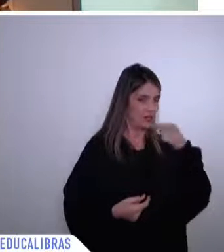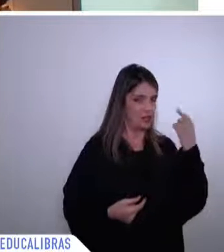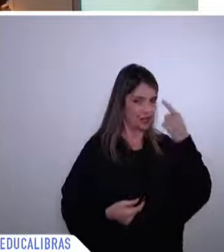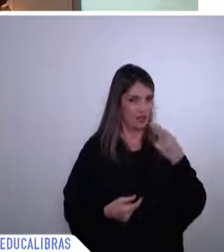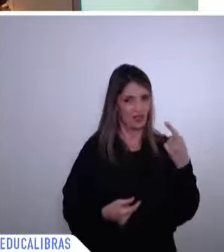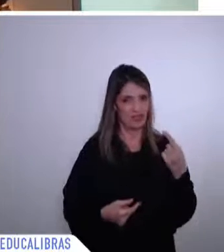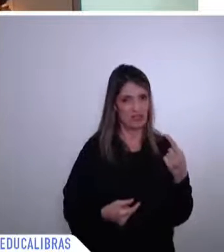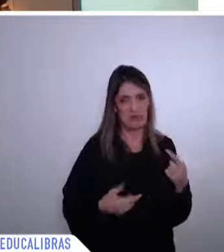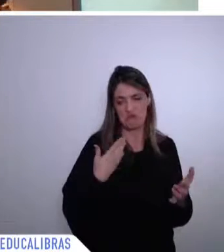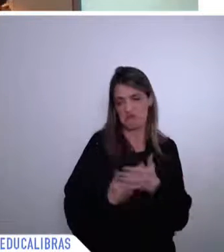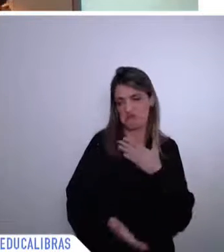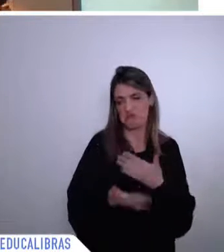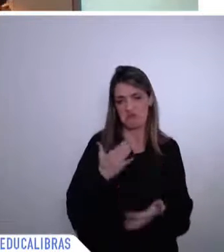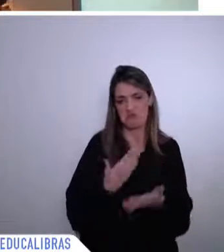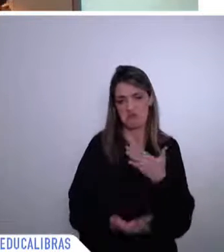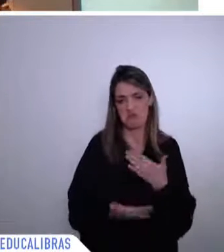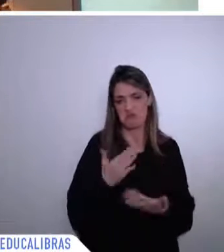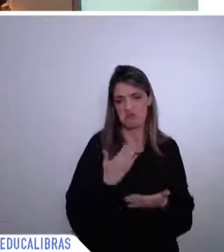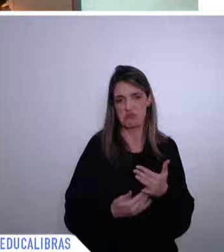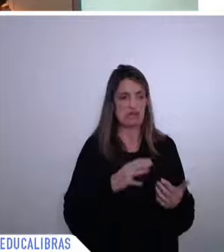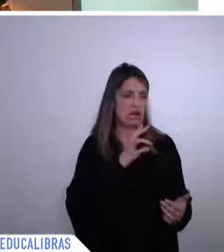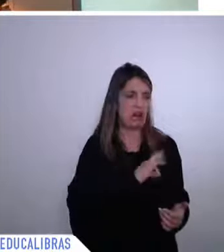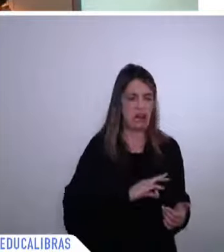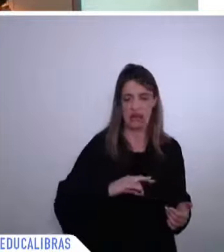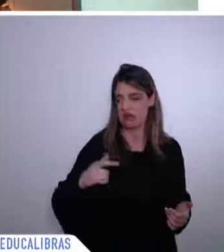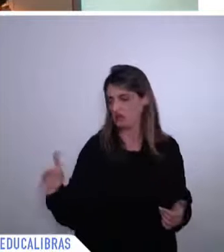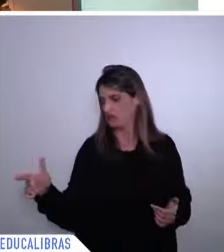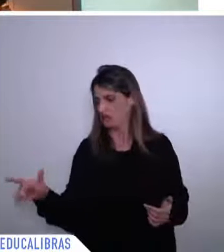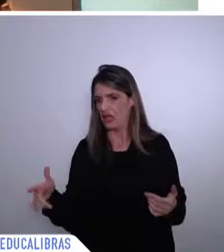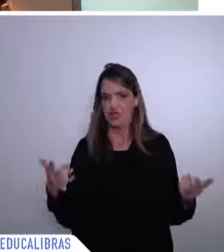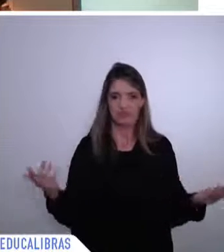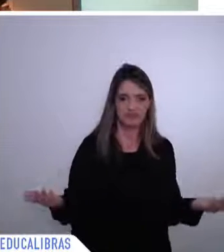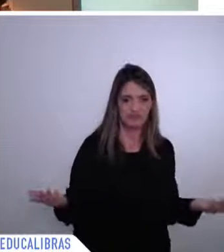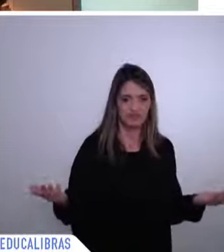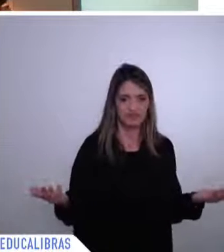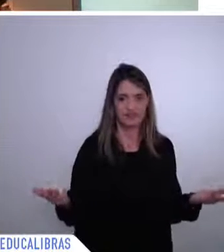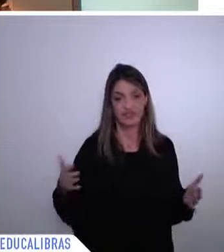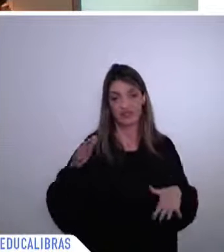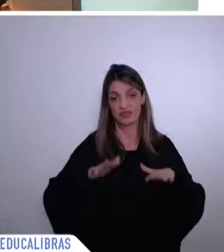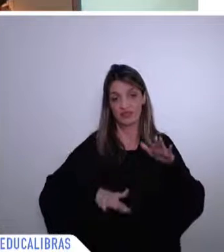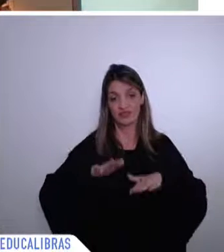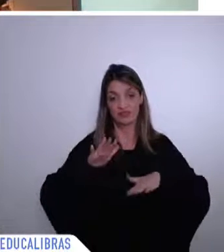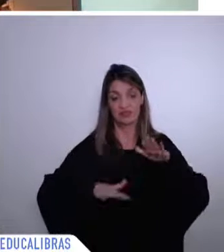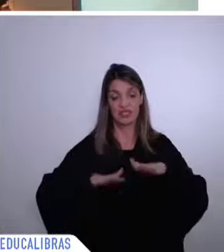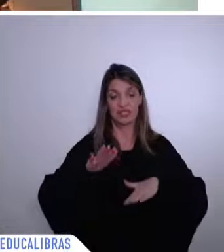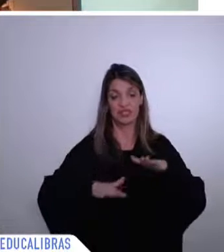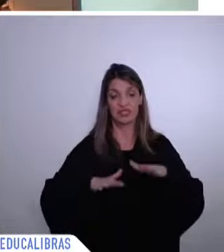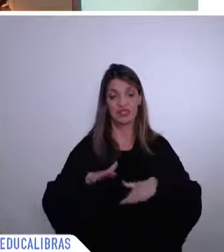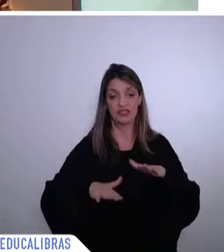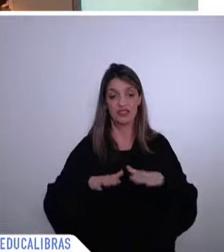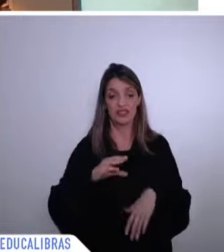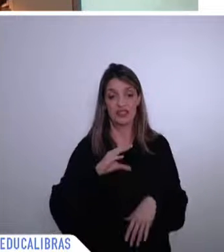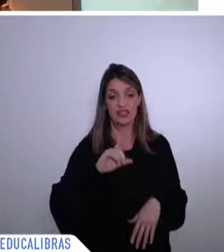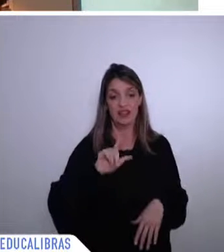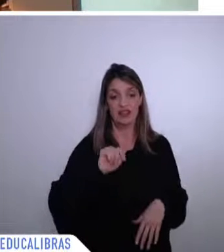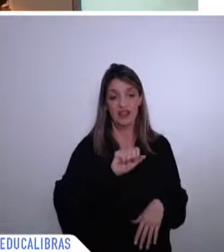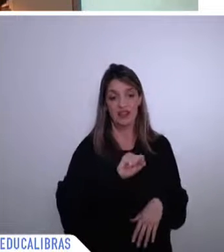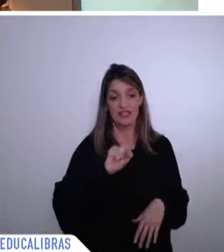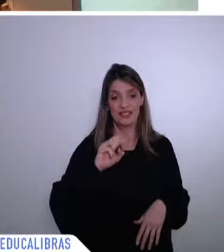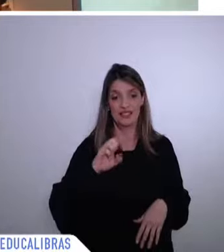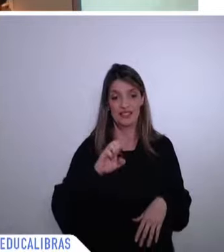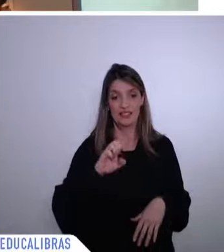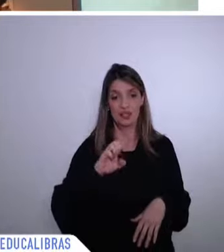The women have an average of 5 hours of unpaid jobs, and this varies according